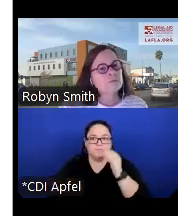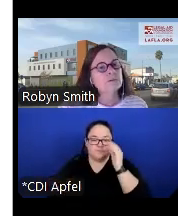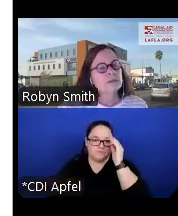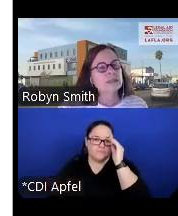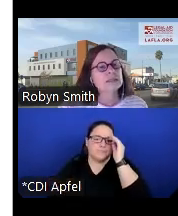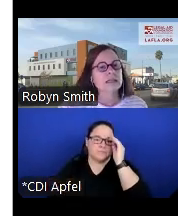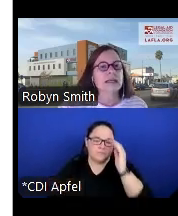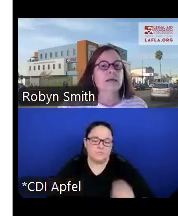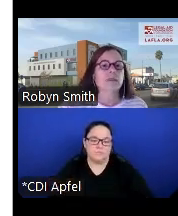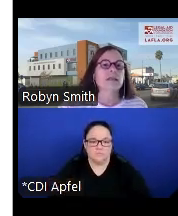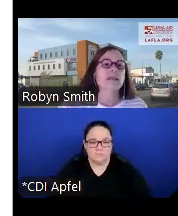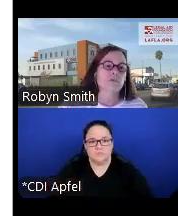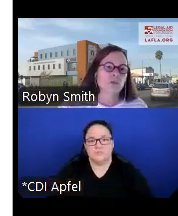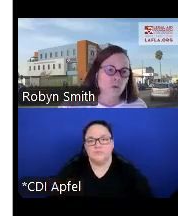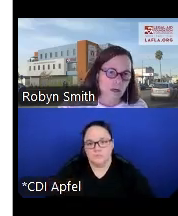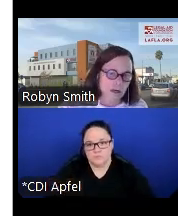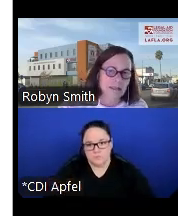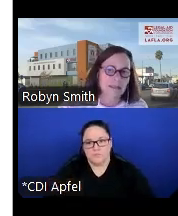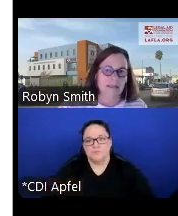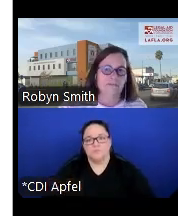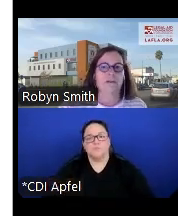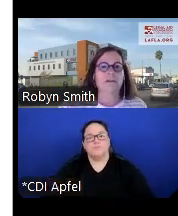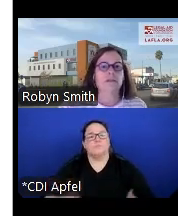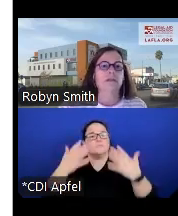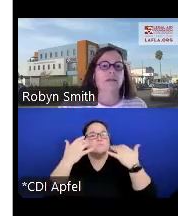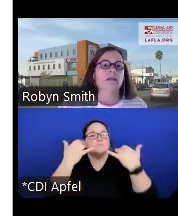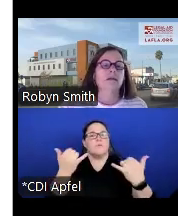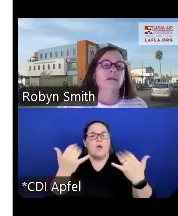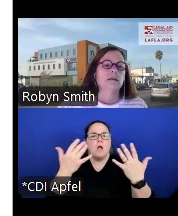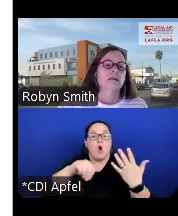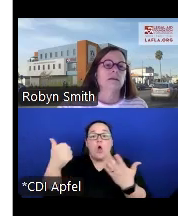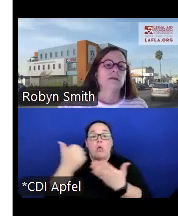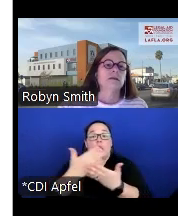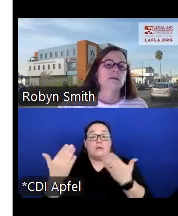A couple of other things that can happen if you are in default.